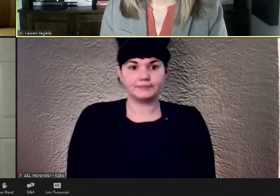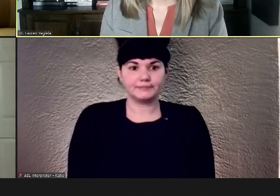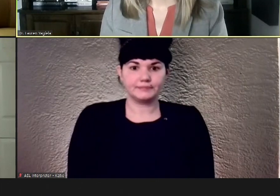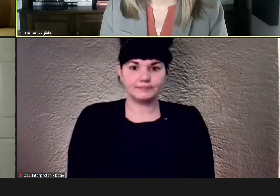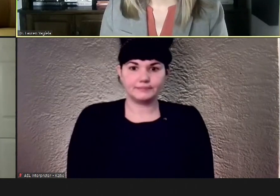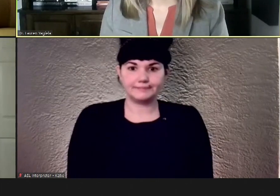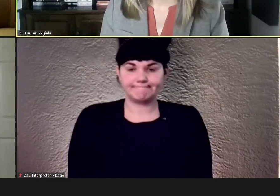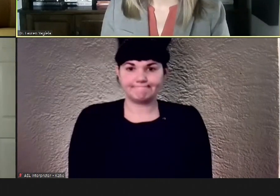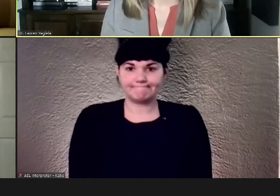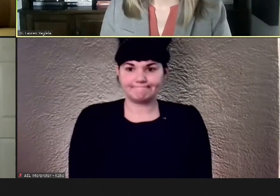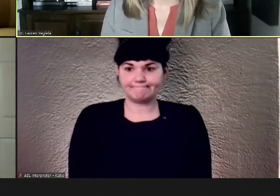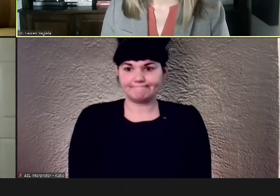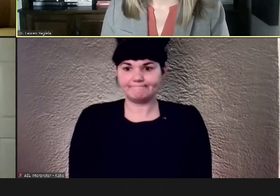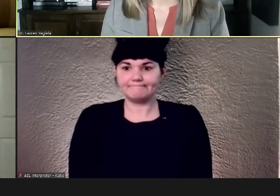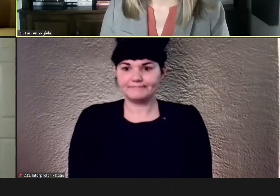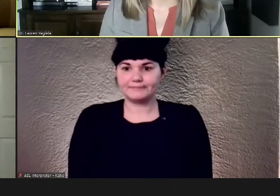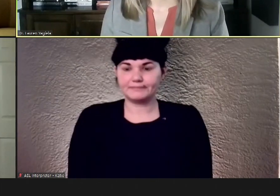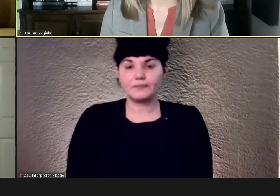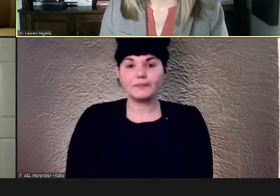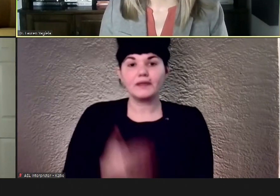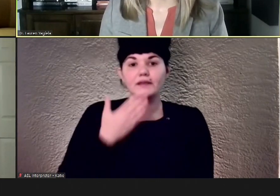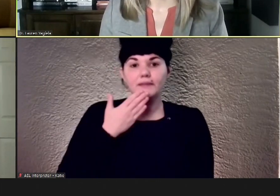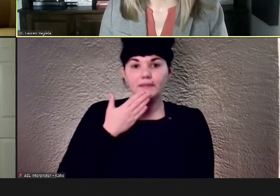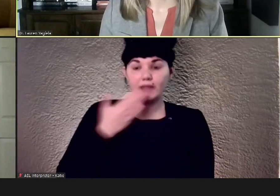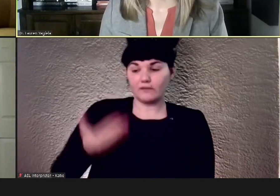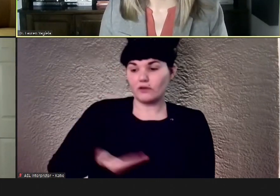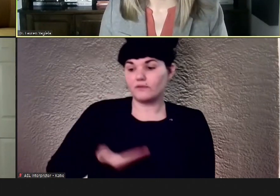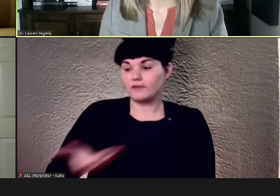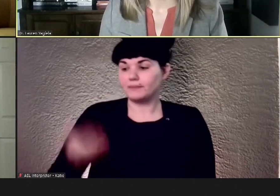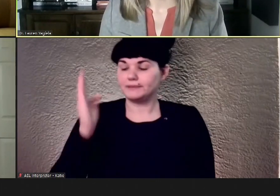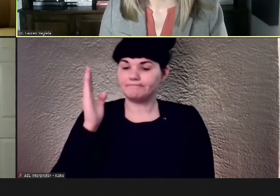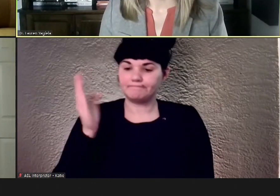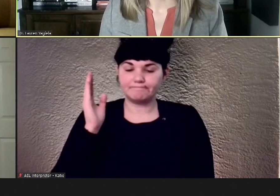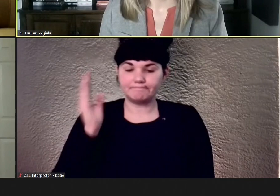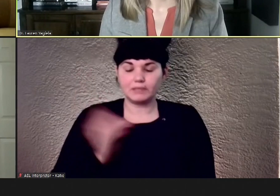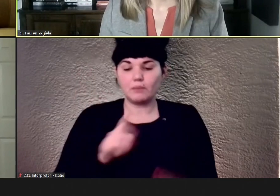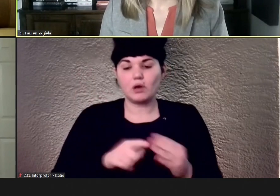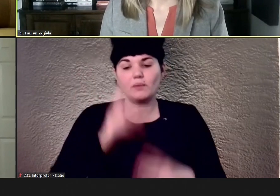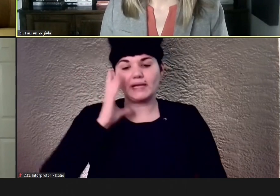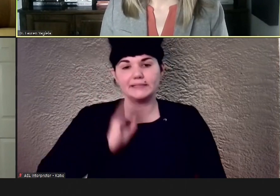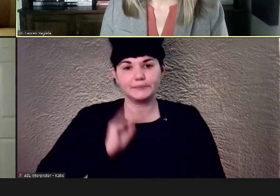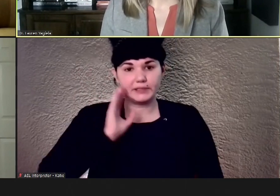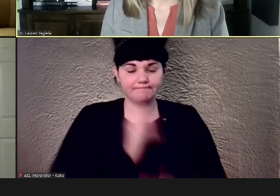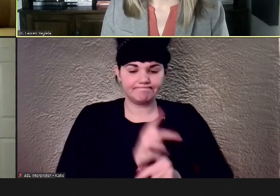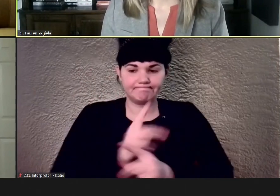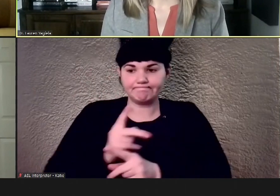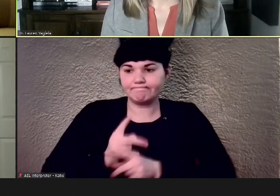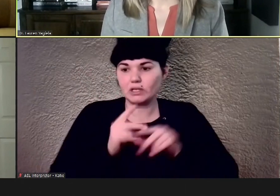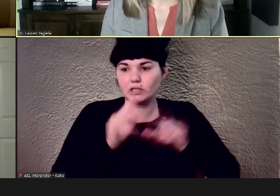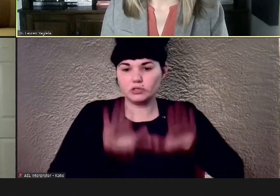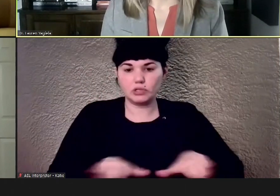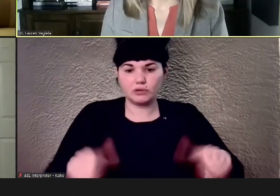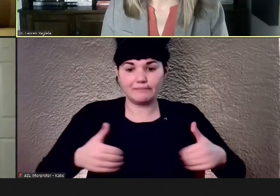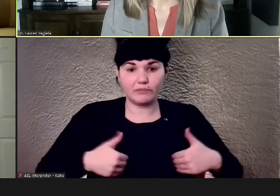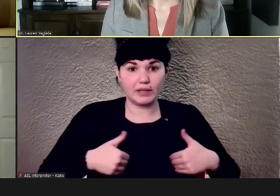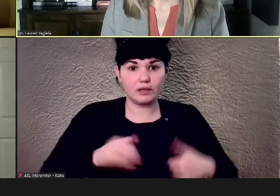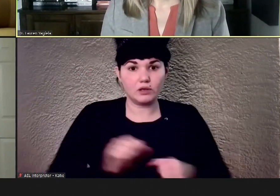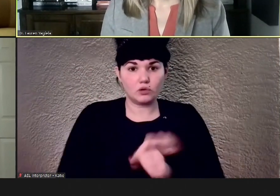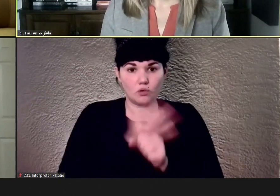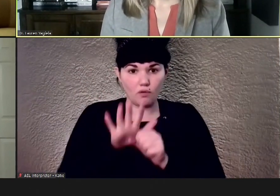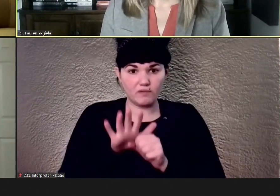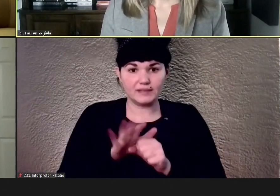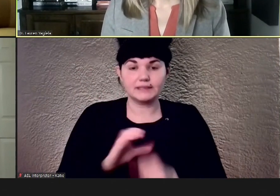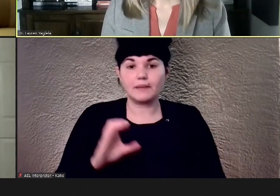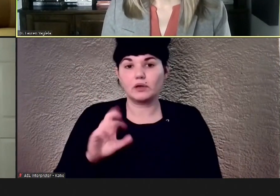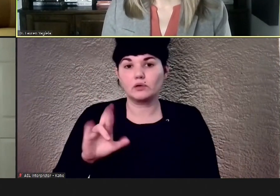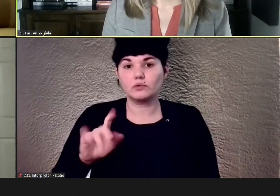Thank you for inviting me to speak about my experiences with caring for children with COVID as a pediatric critical care physician.